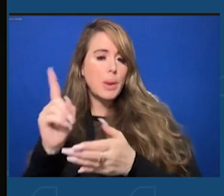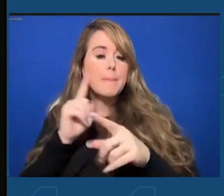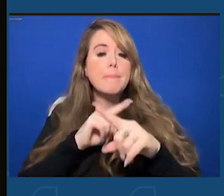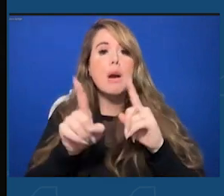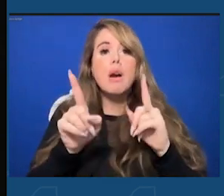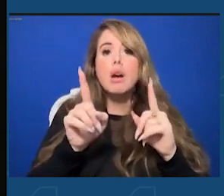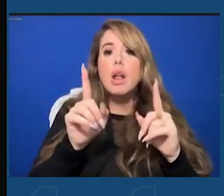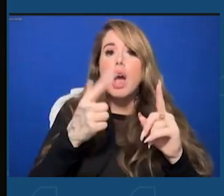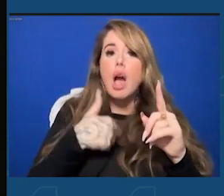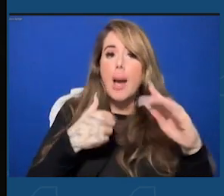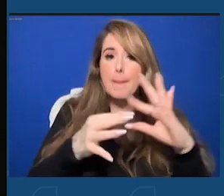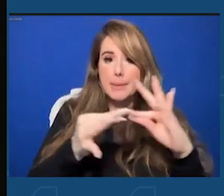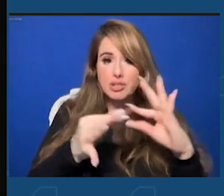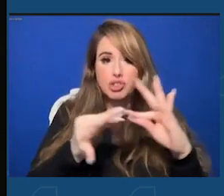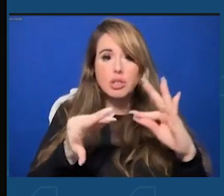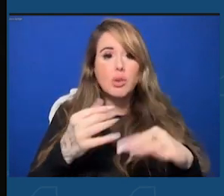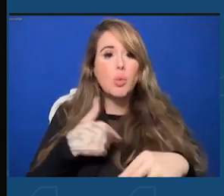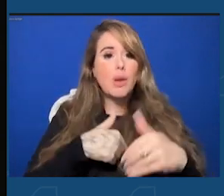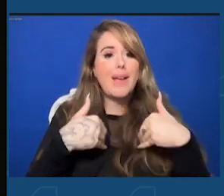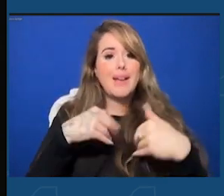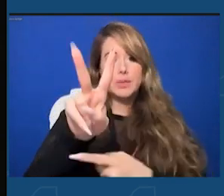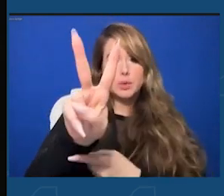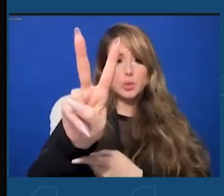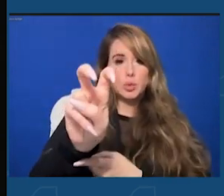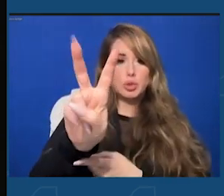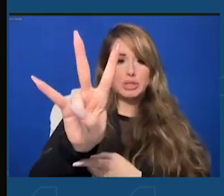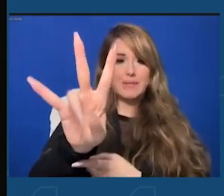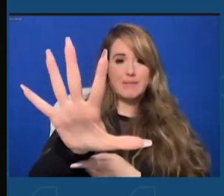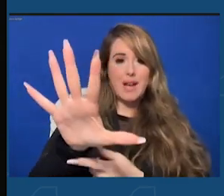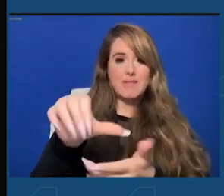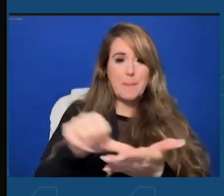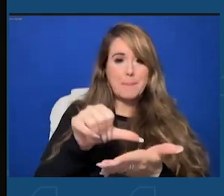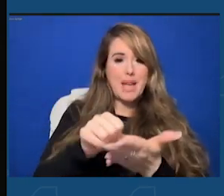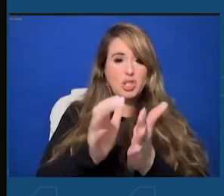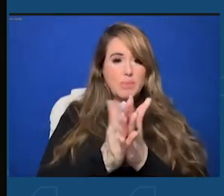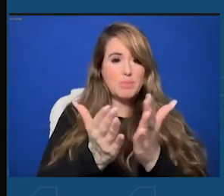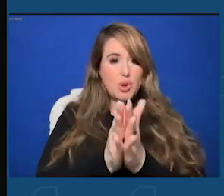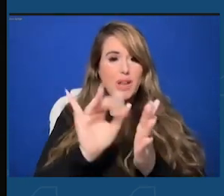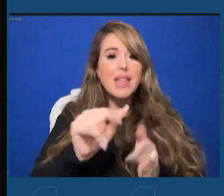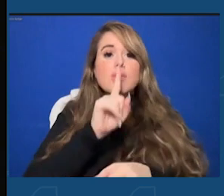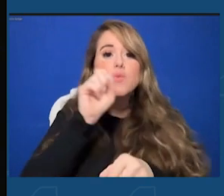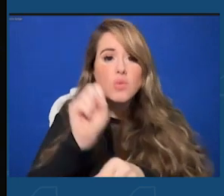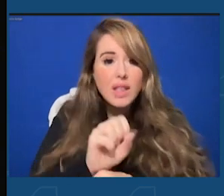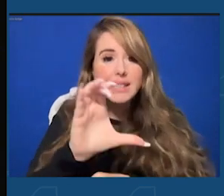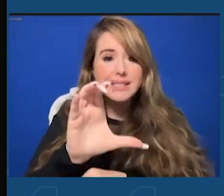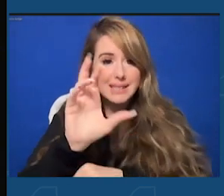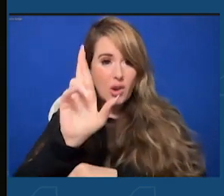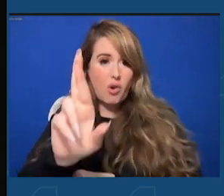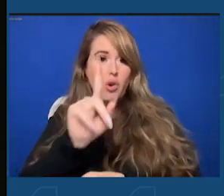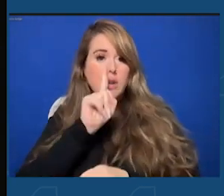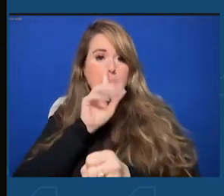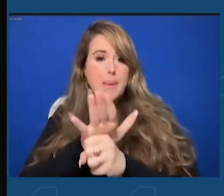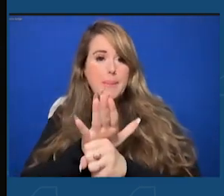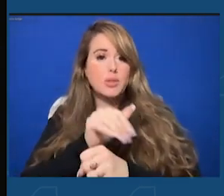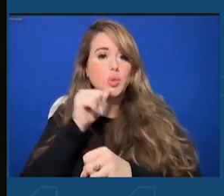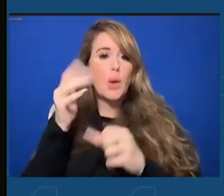the 275-page book. And that's where you'll see our commitment to agriculture here in the state of New York. But I'm just going to